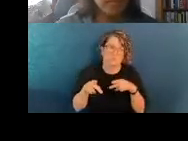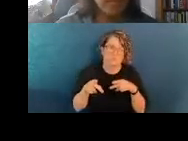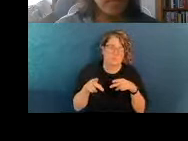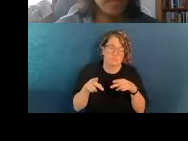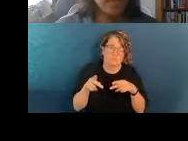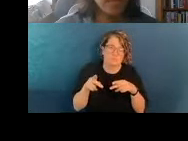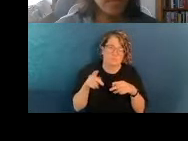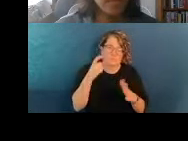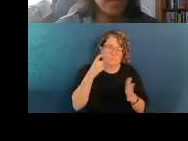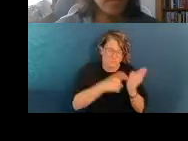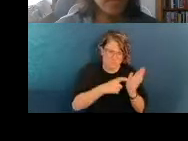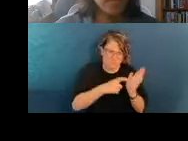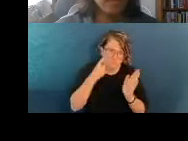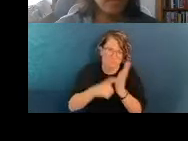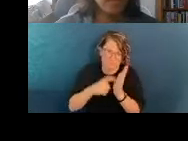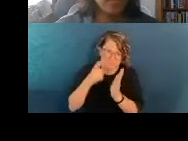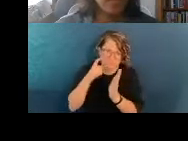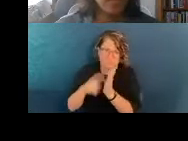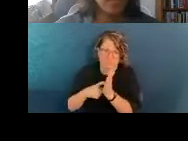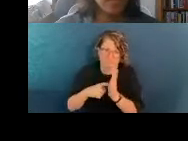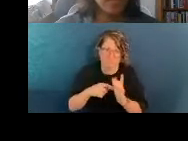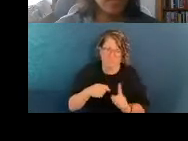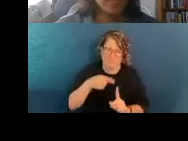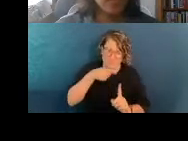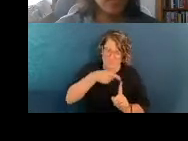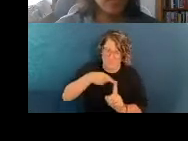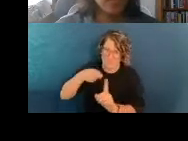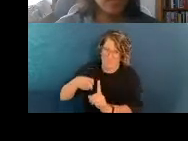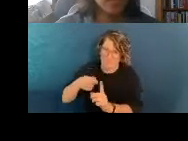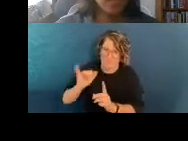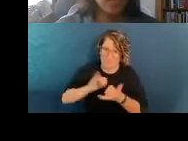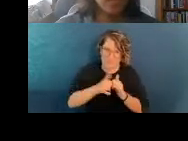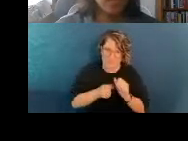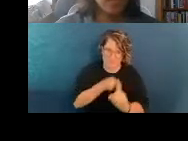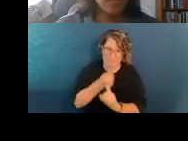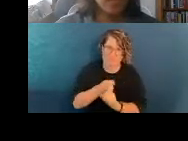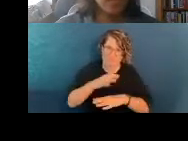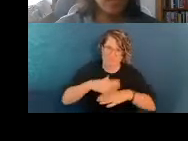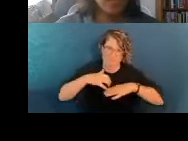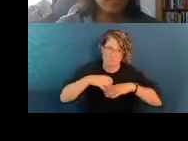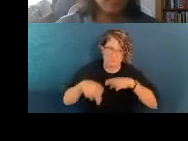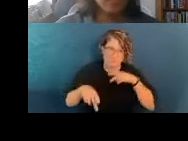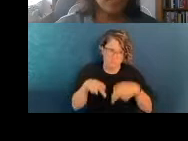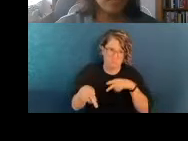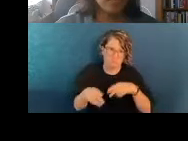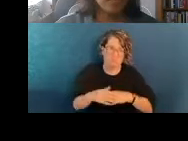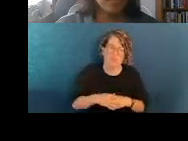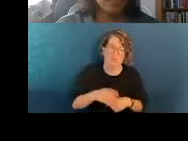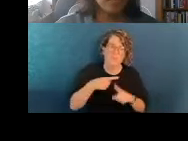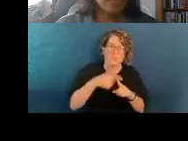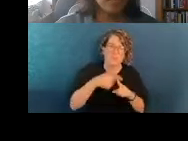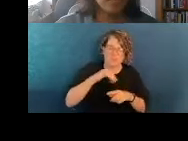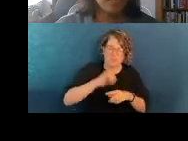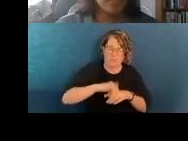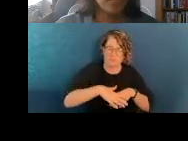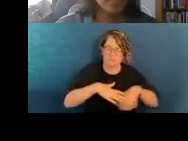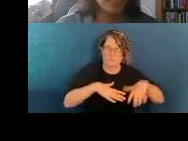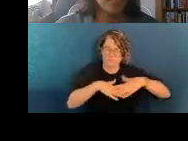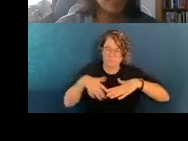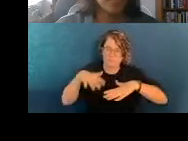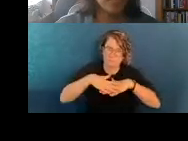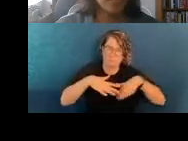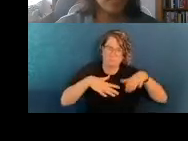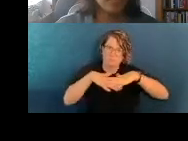specific determinants, and also discuss their intersectional and cross-cutting nature as being critical for understanding the